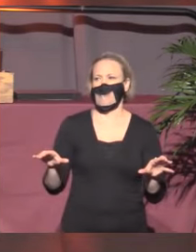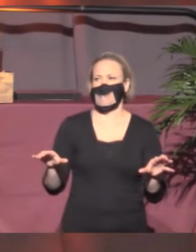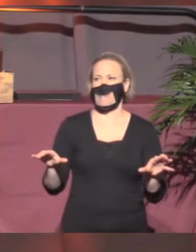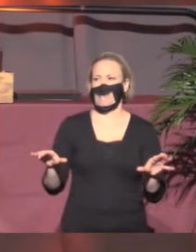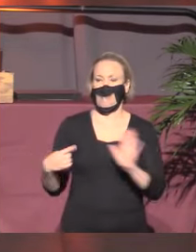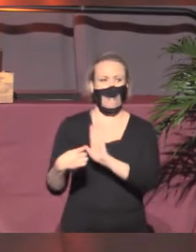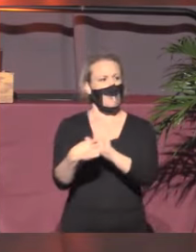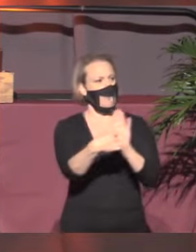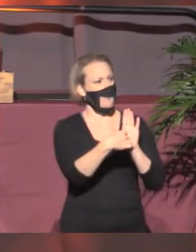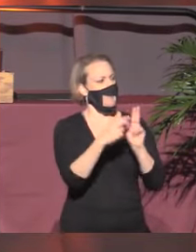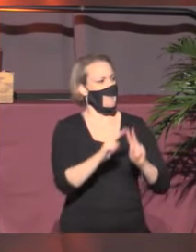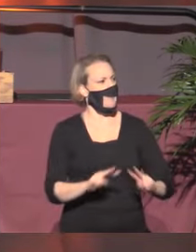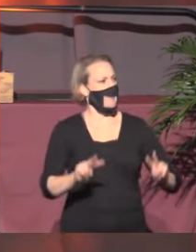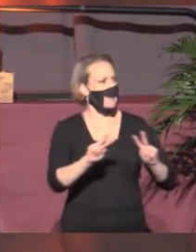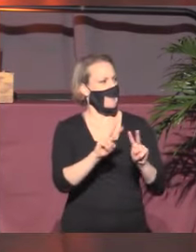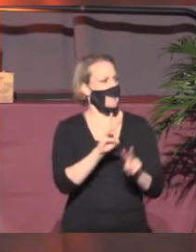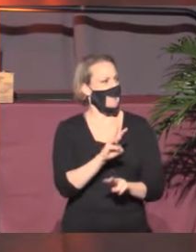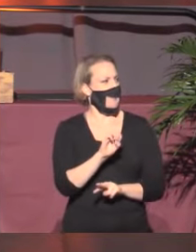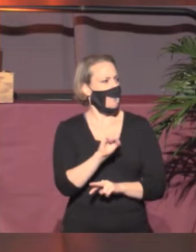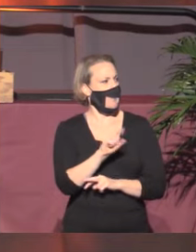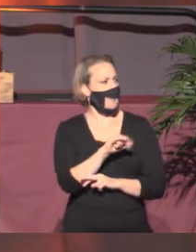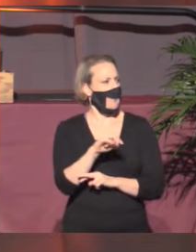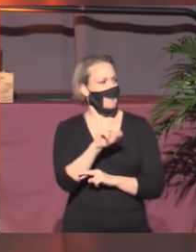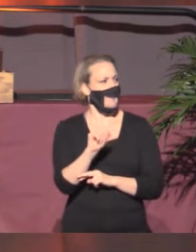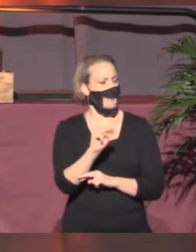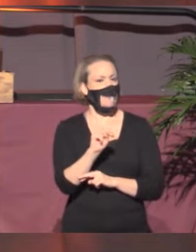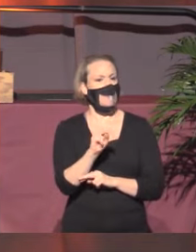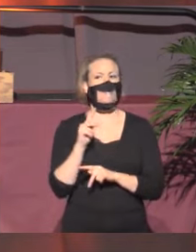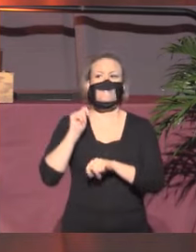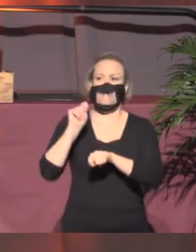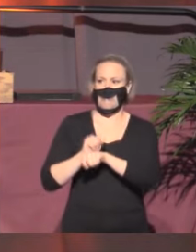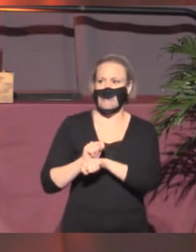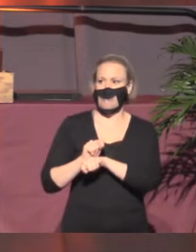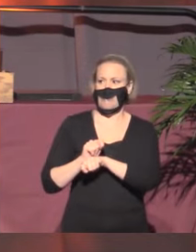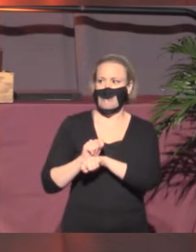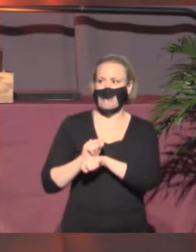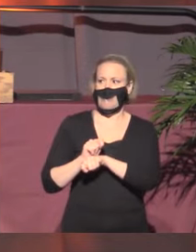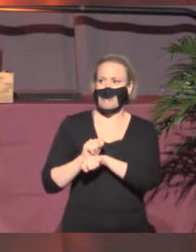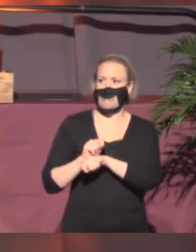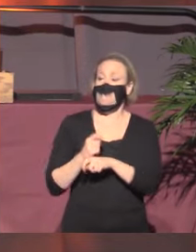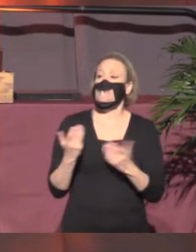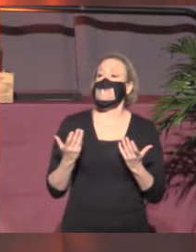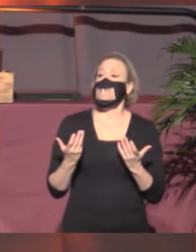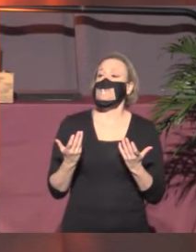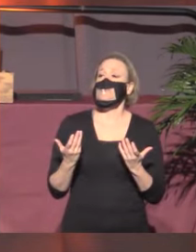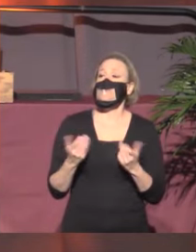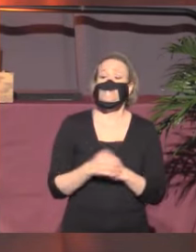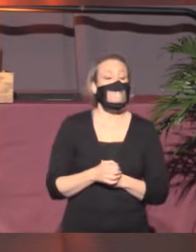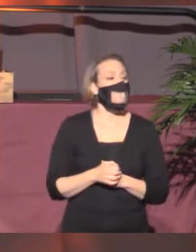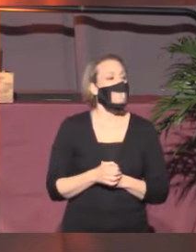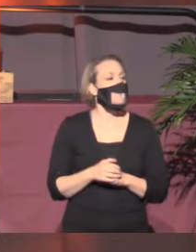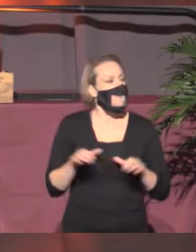tradition, to do all the good you can. To do all the good you